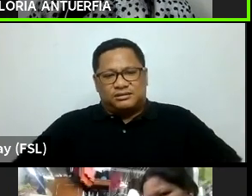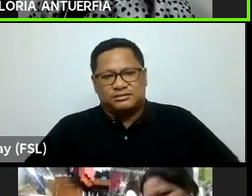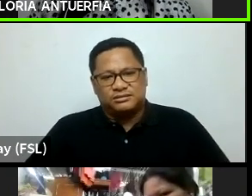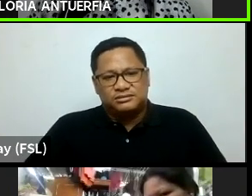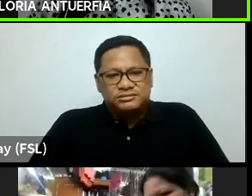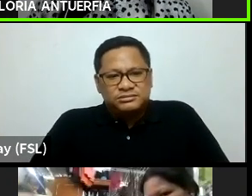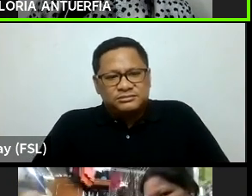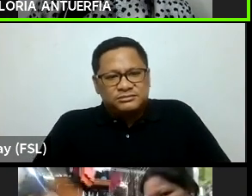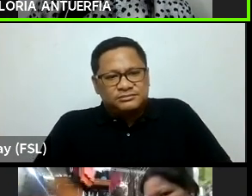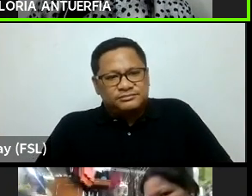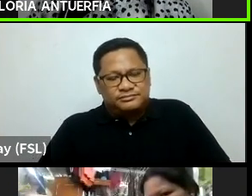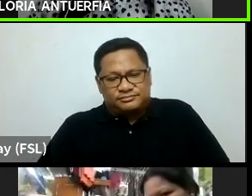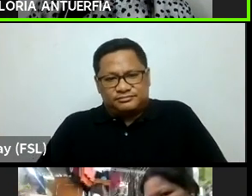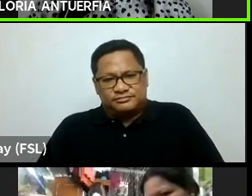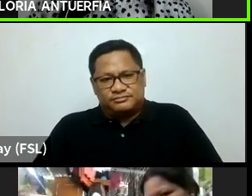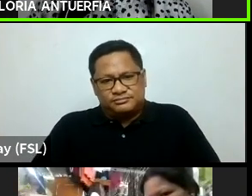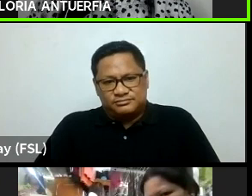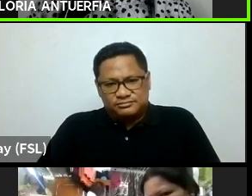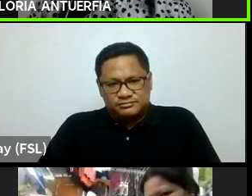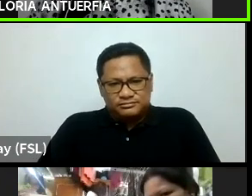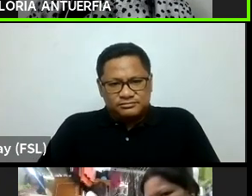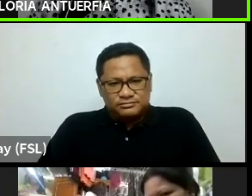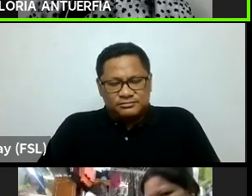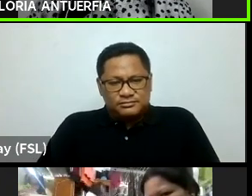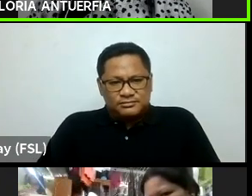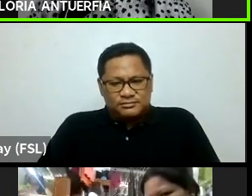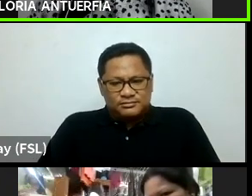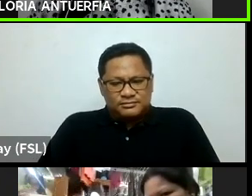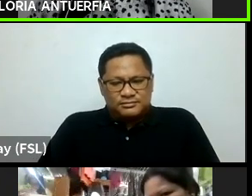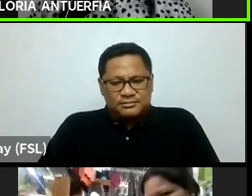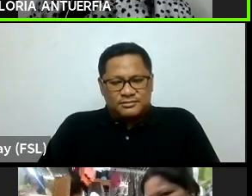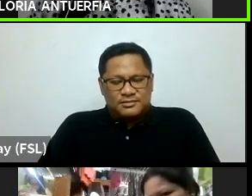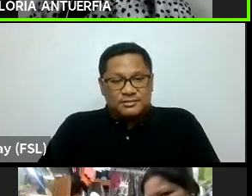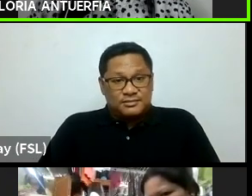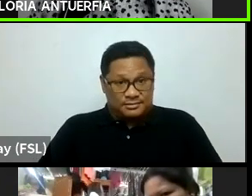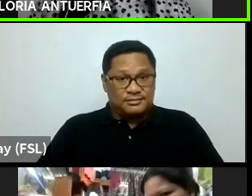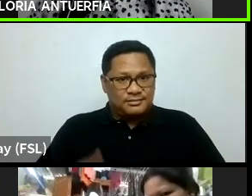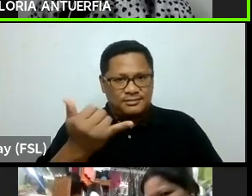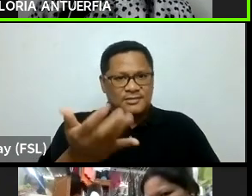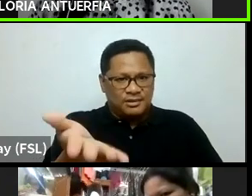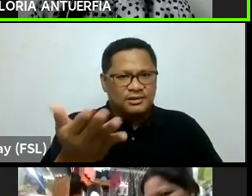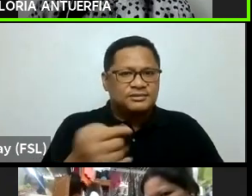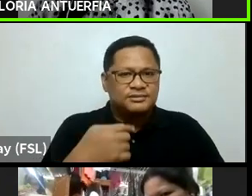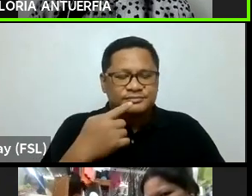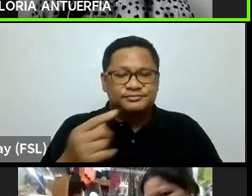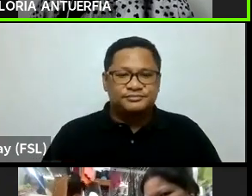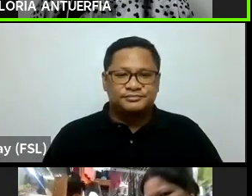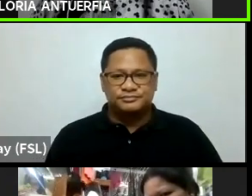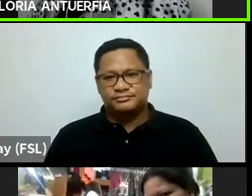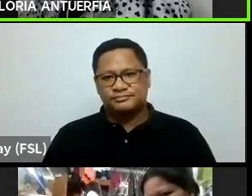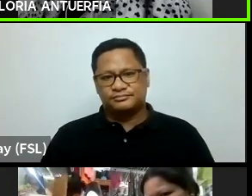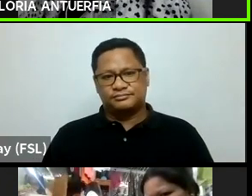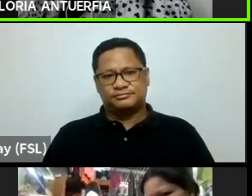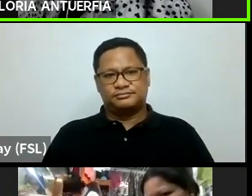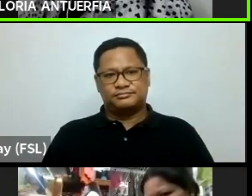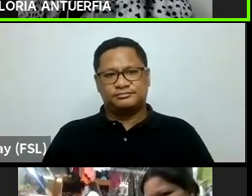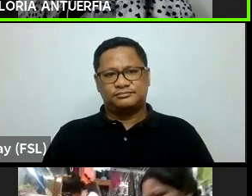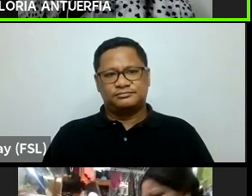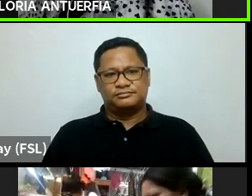unmute. Unmute. Kaya mo unmute yung sarili mo? Hindi ko ma-unmute. Ayan. Okay, go ahead. Lorelai. Palitan ko yung name mo.